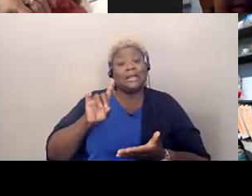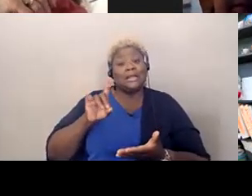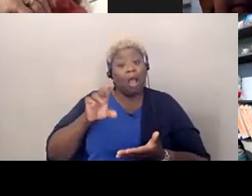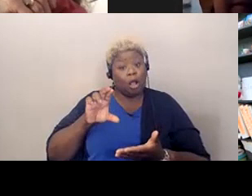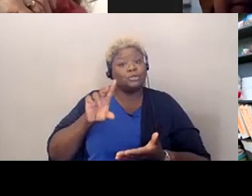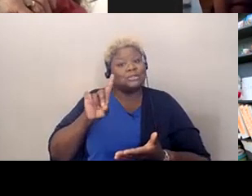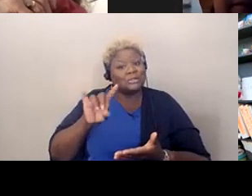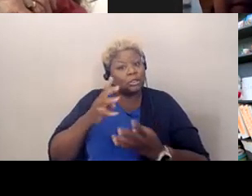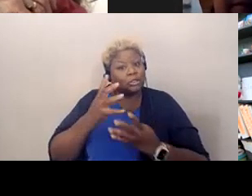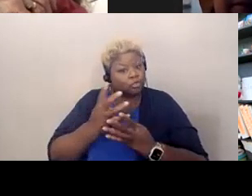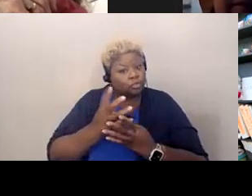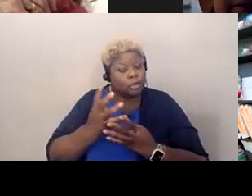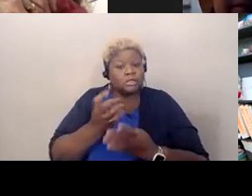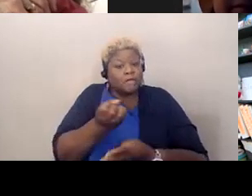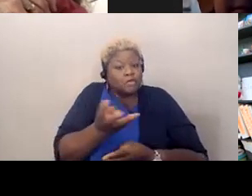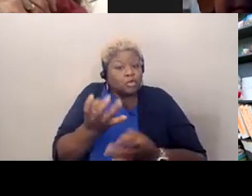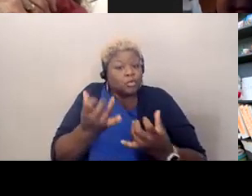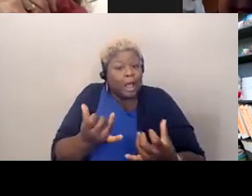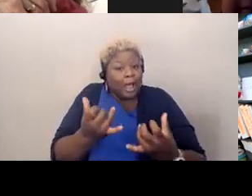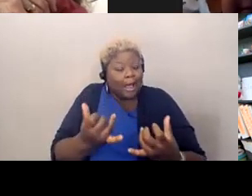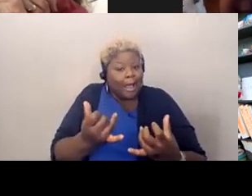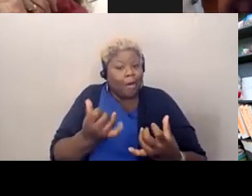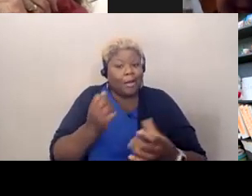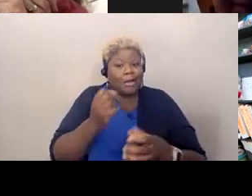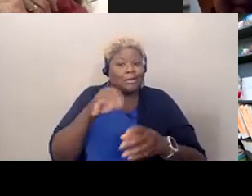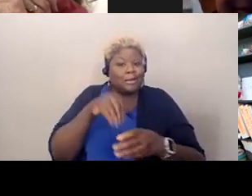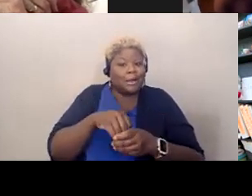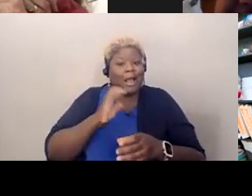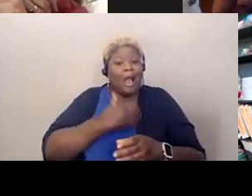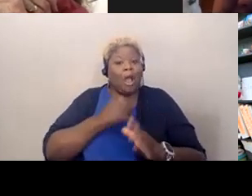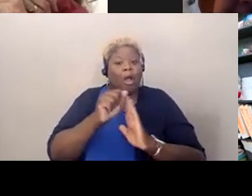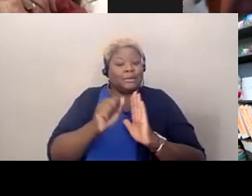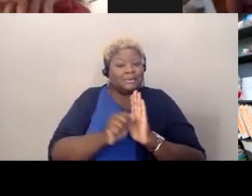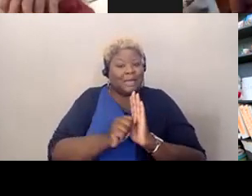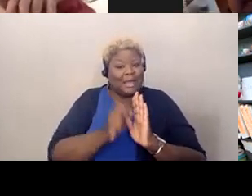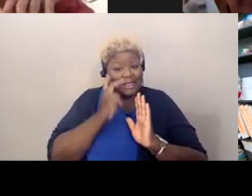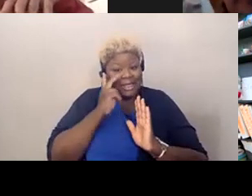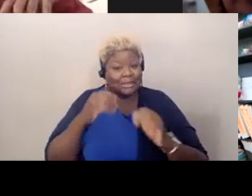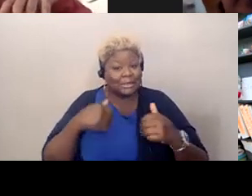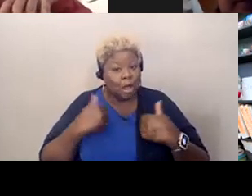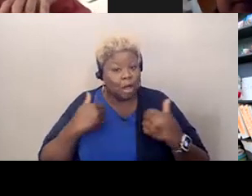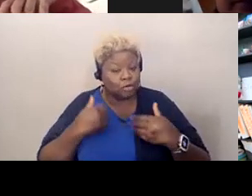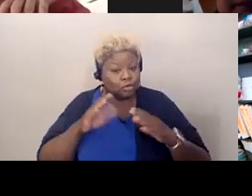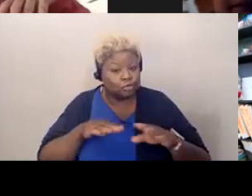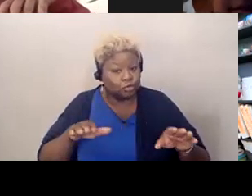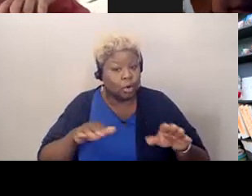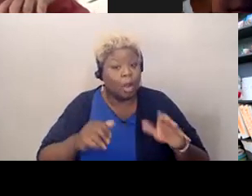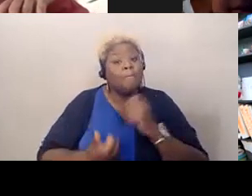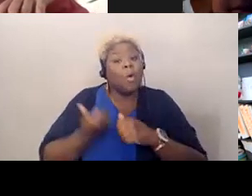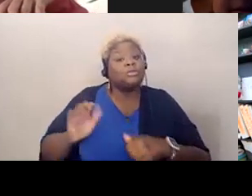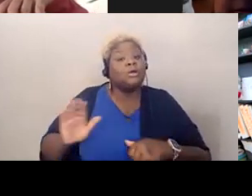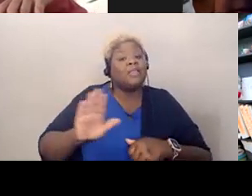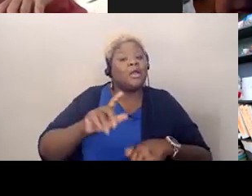screening. There are very few developmental pediatricians in our state. They mostly see young children, and they mostly spend most of their